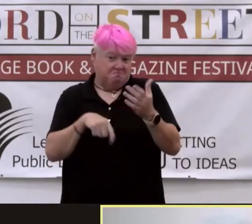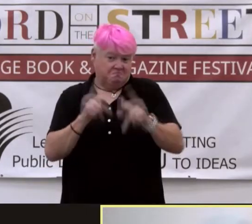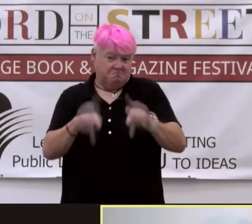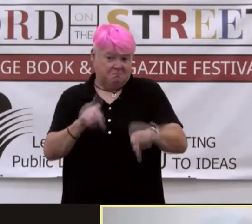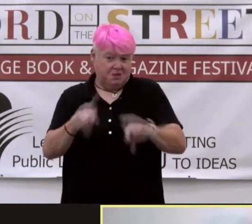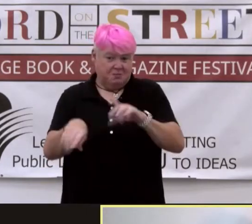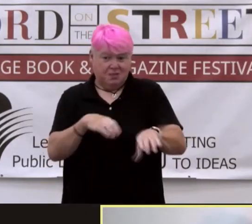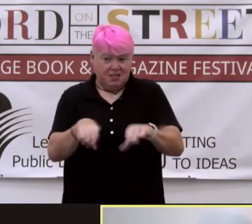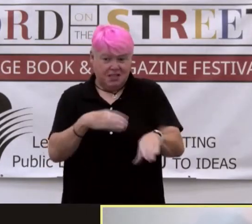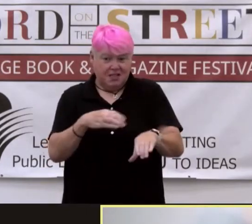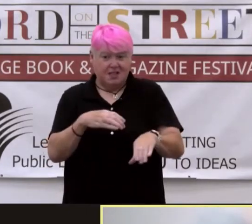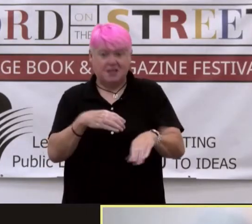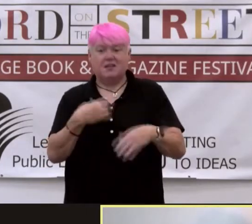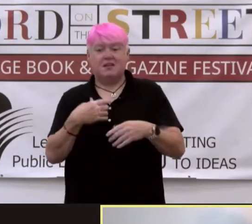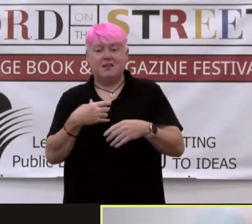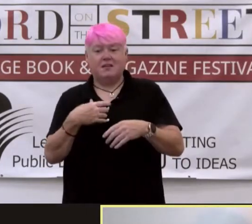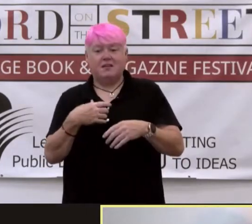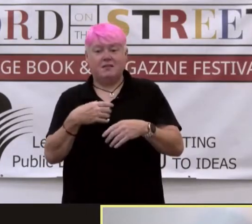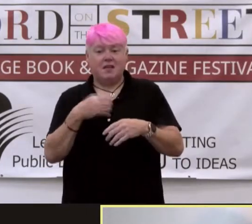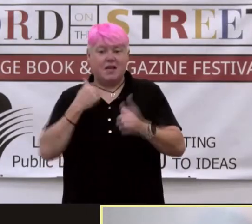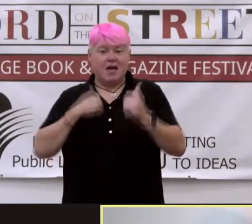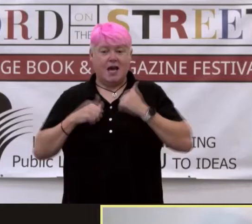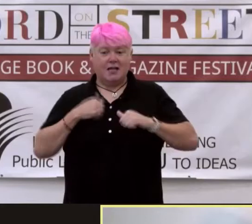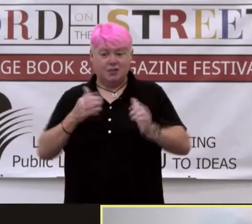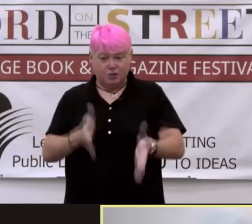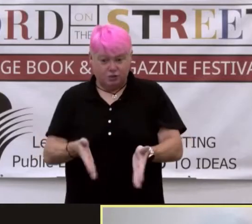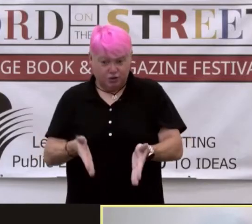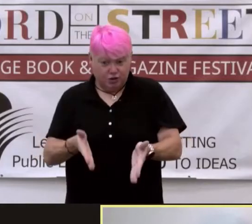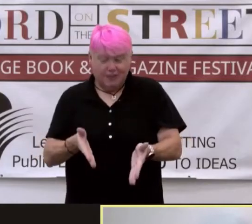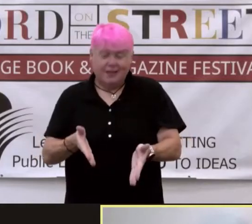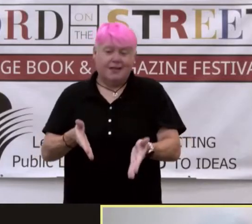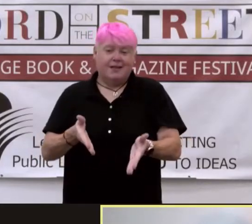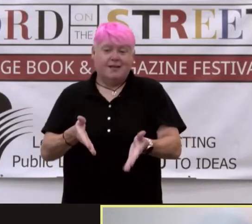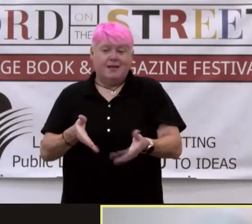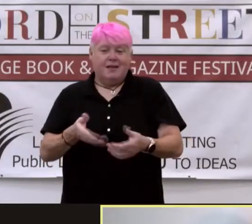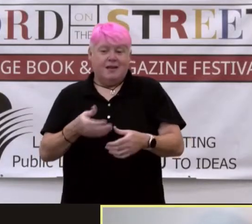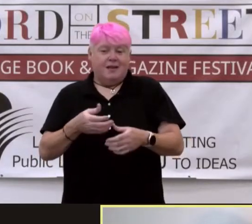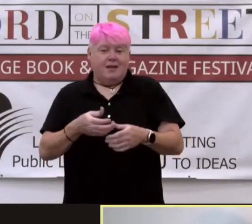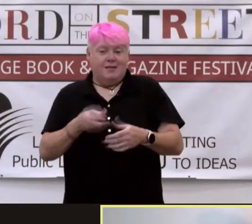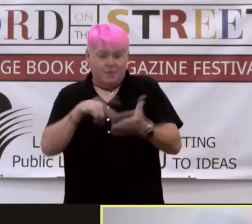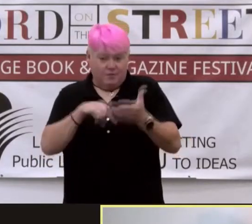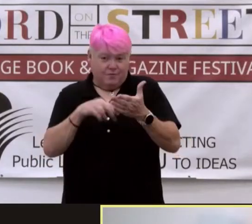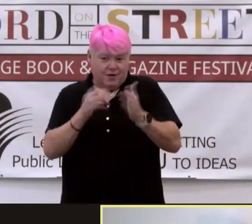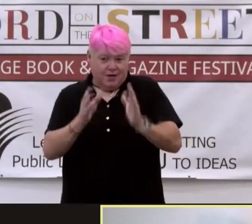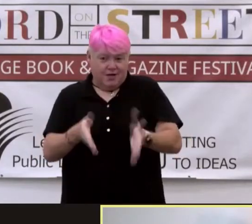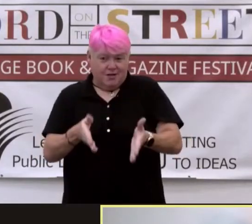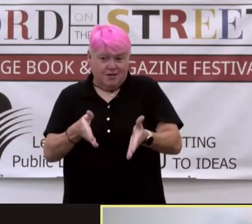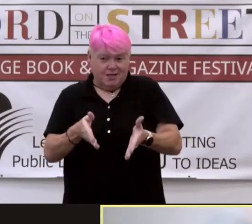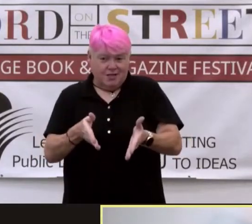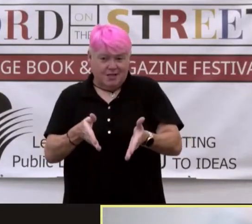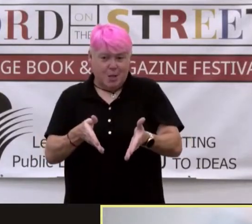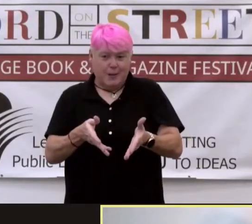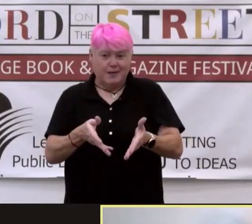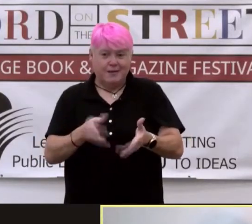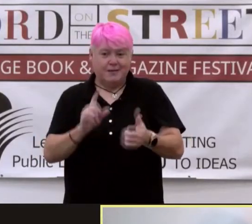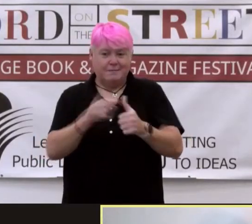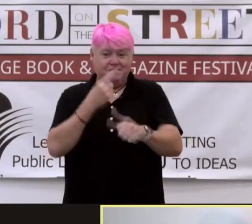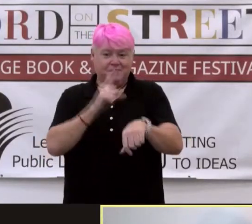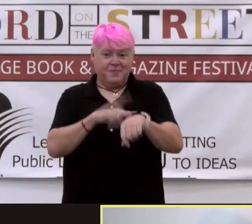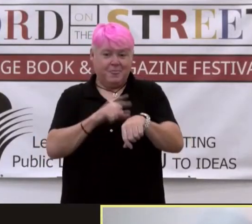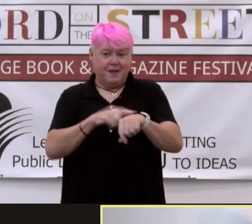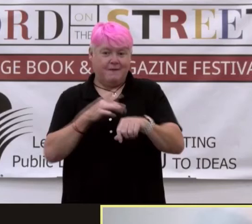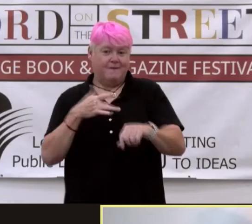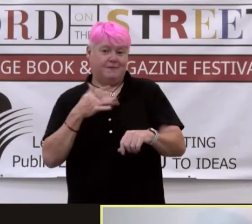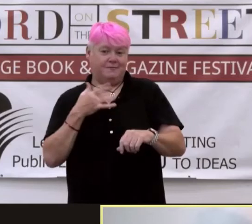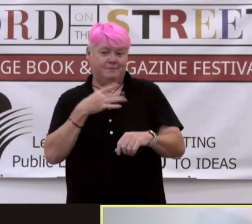auditions and the recordings of the podcast, I lost it. It's the first time it felt like, because